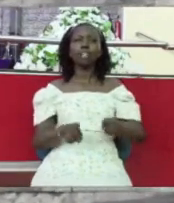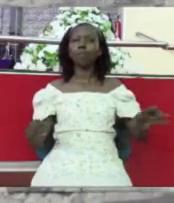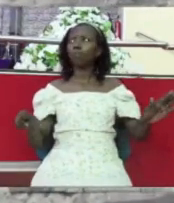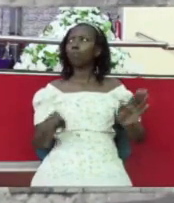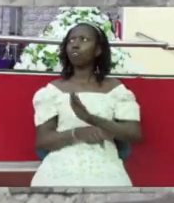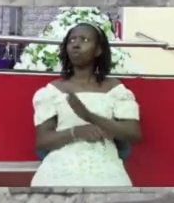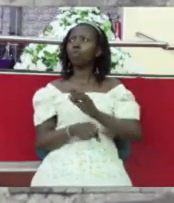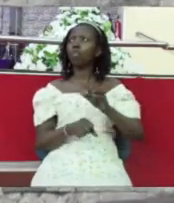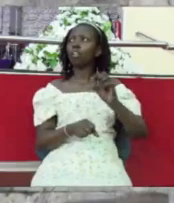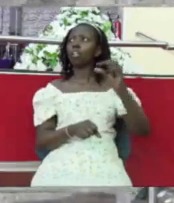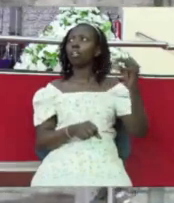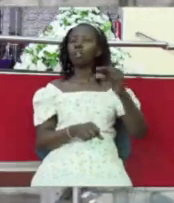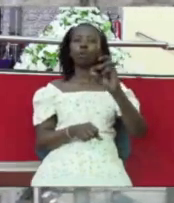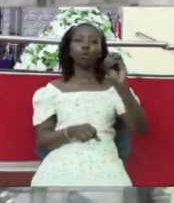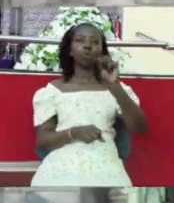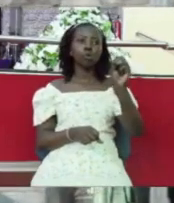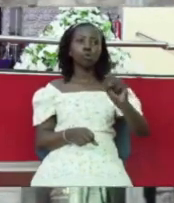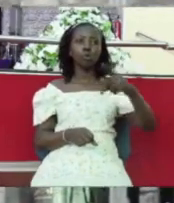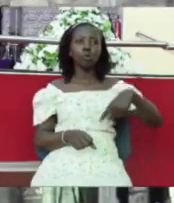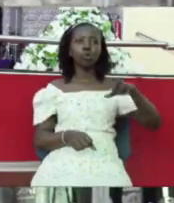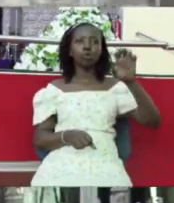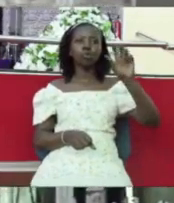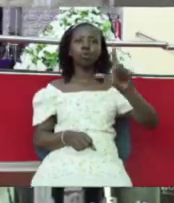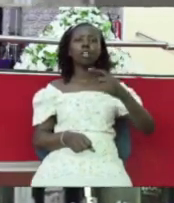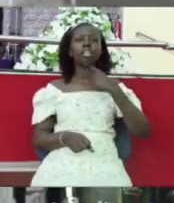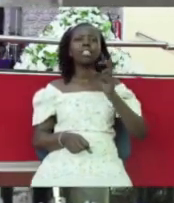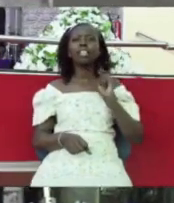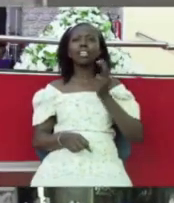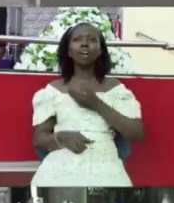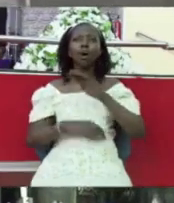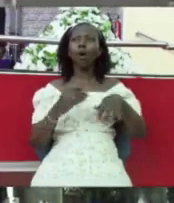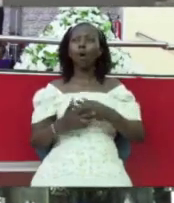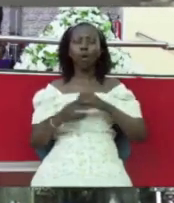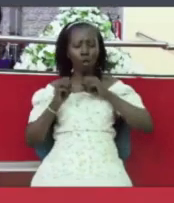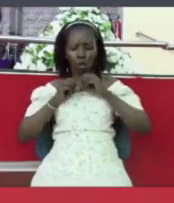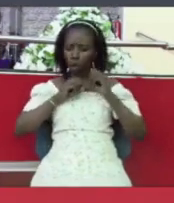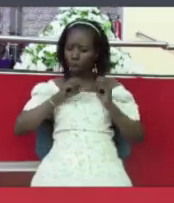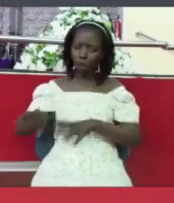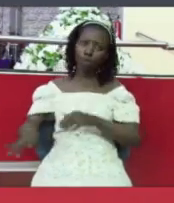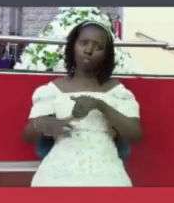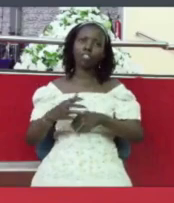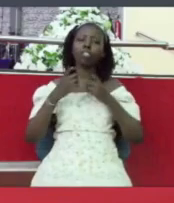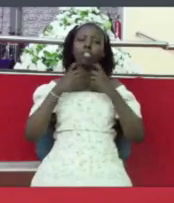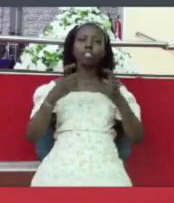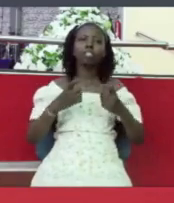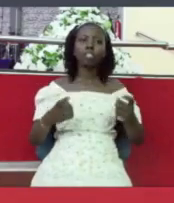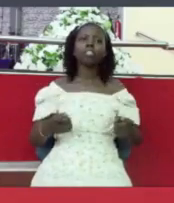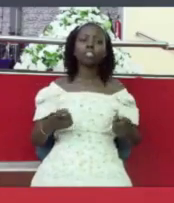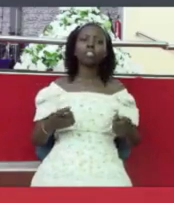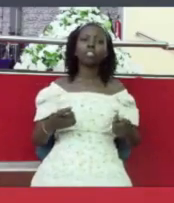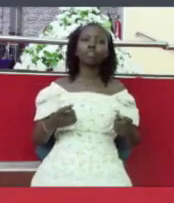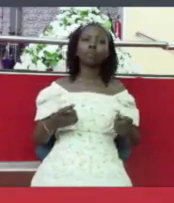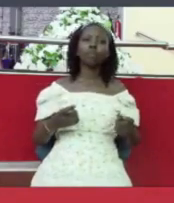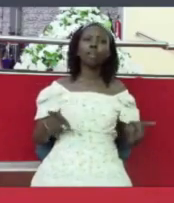tosha. It tells us that we are lost in sin. None of us is righteous. We are all